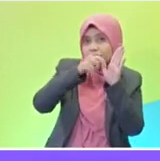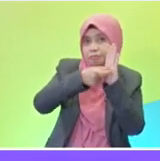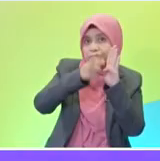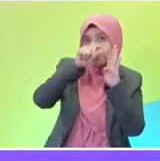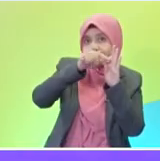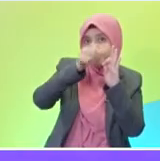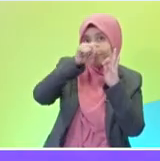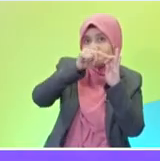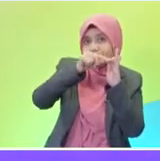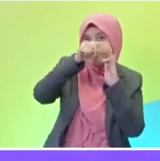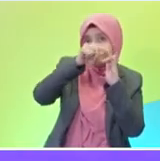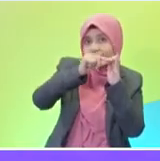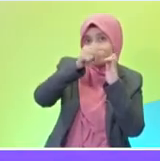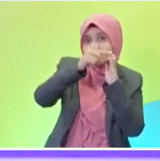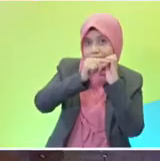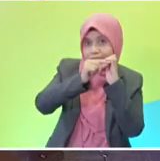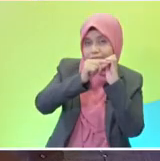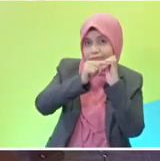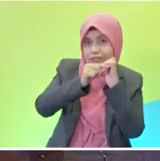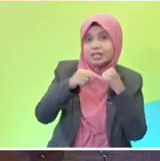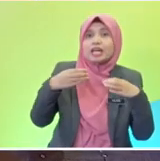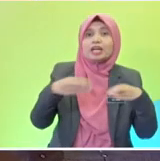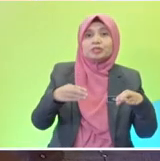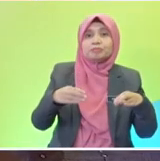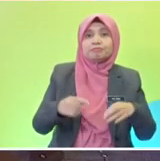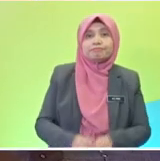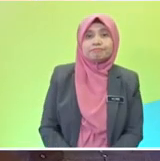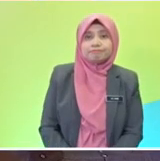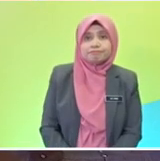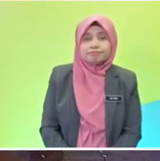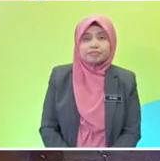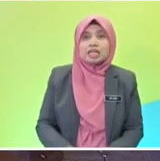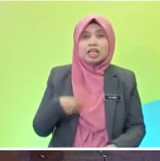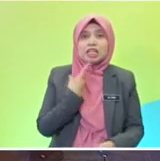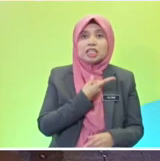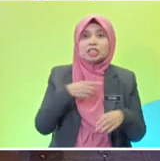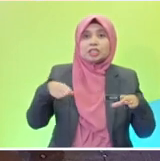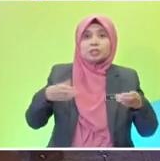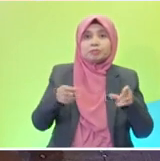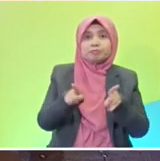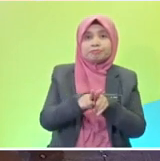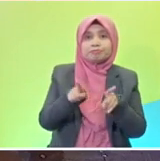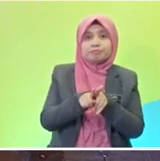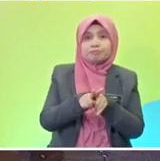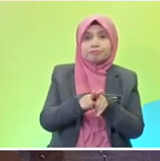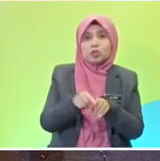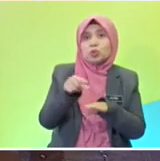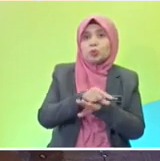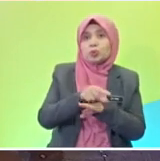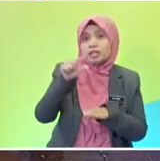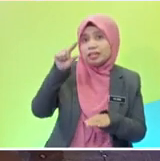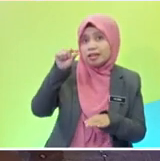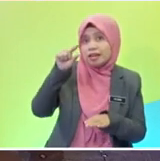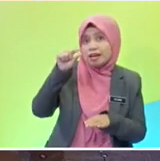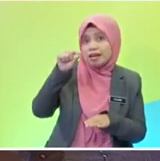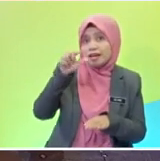paper, okay? Okay. Okay, let's try and do. All right. Let's do it together. Put the glue.